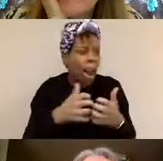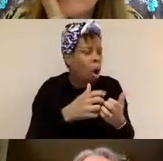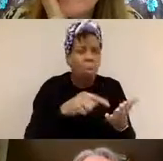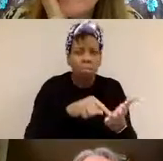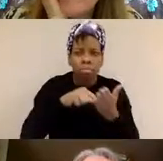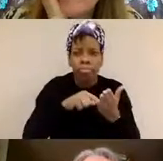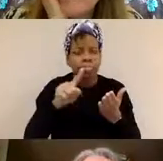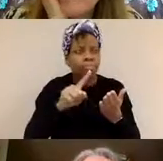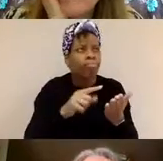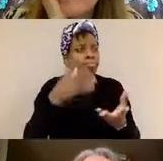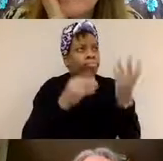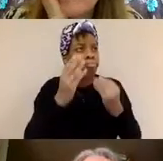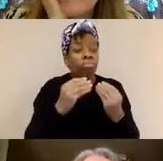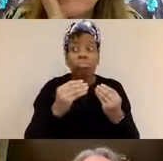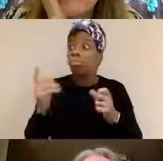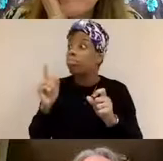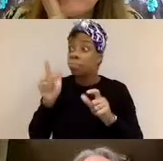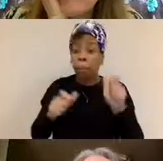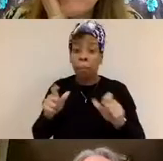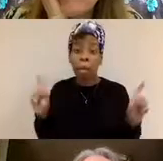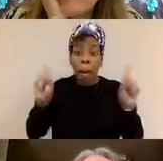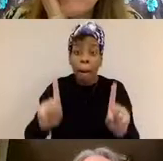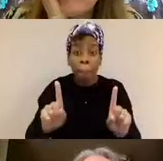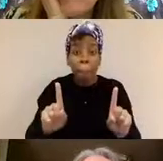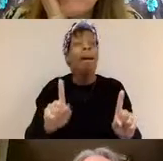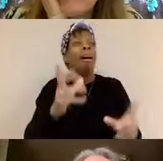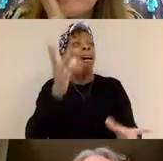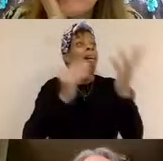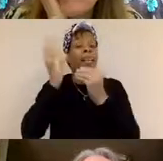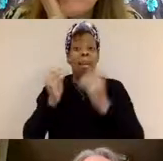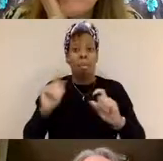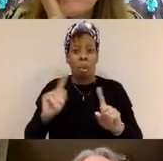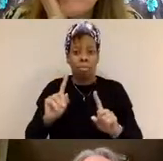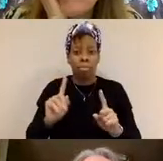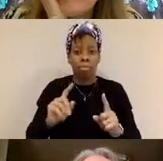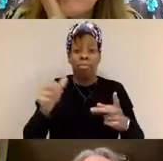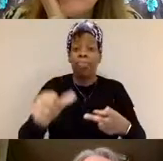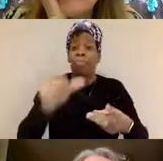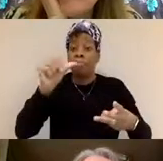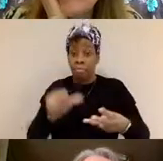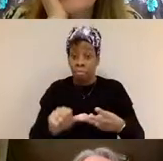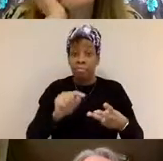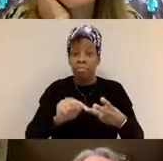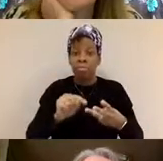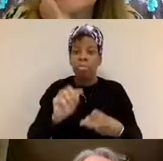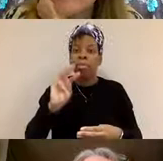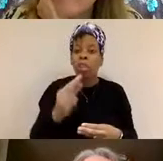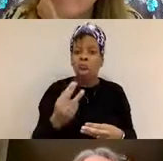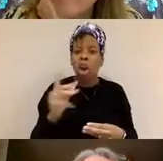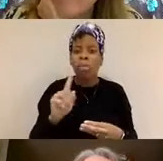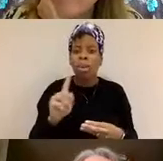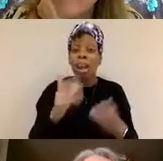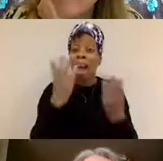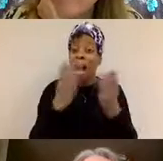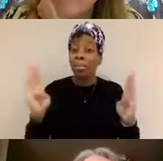want the audience to see that exhibition. And so that course will lead into an exhibition at each of the venues, which